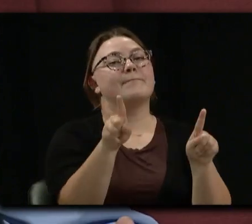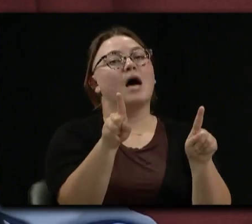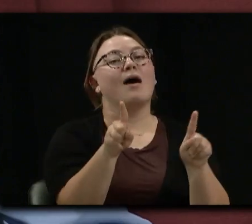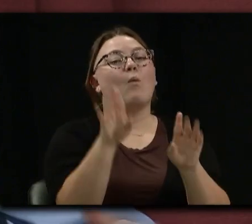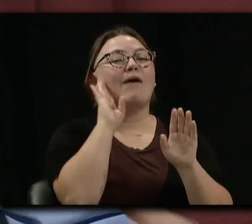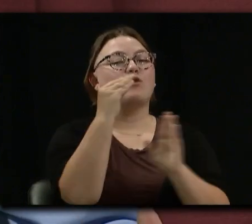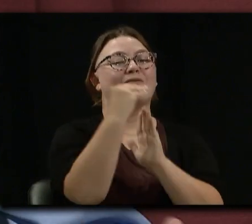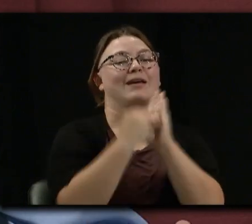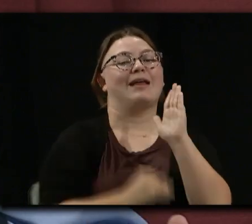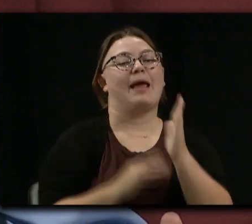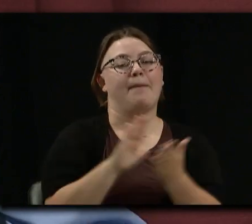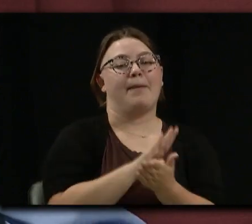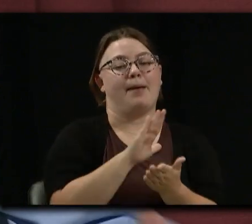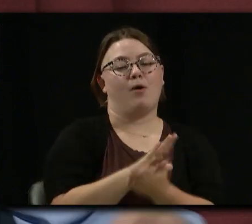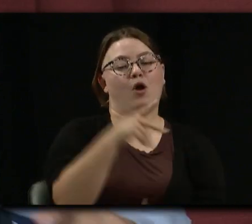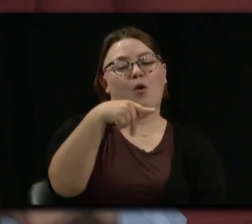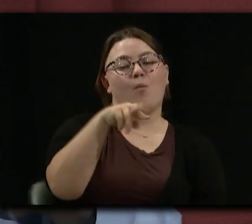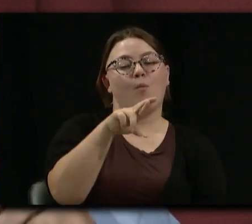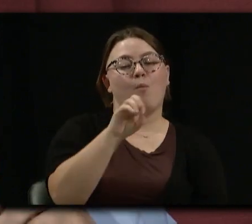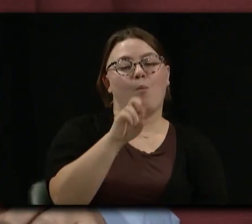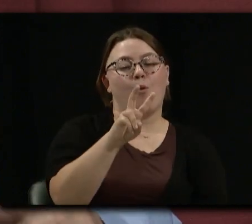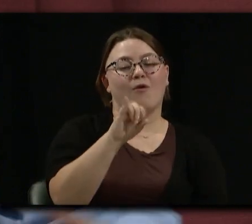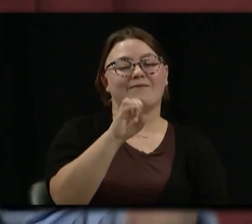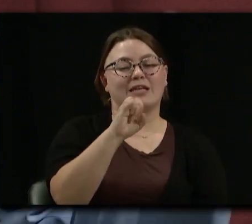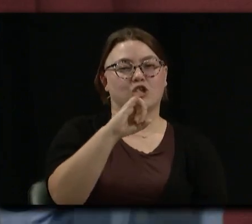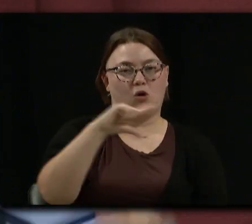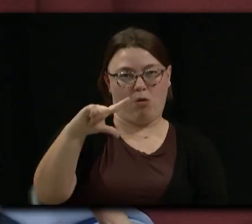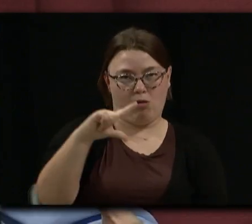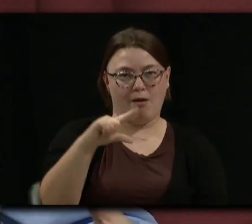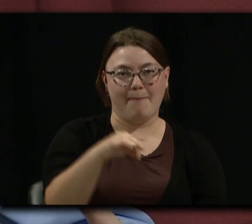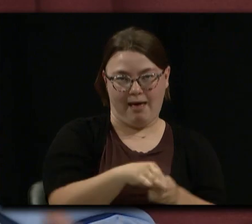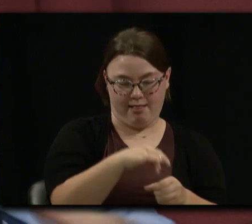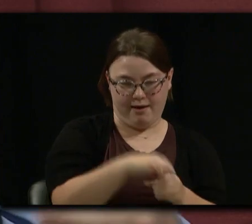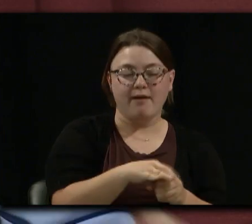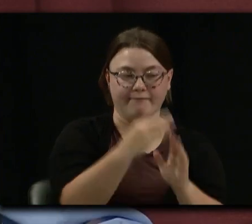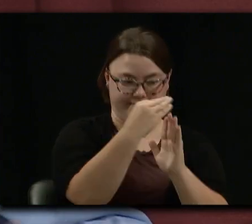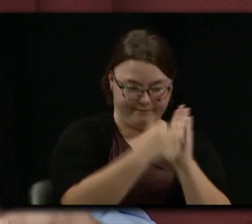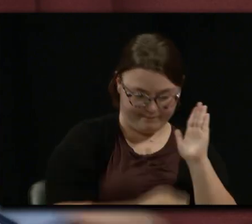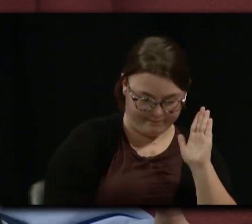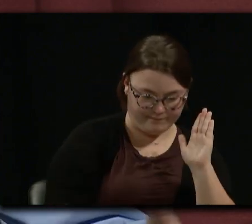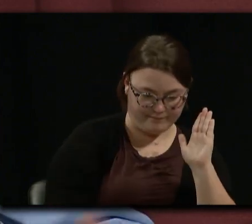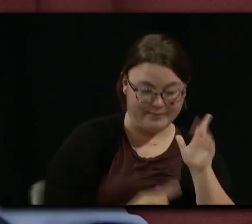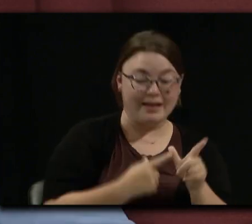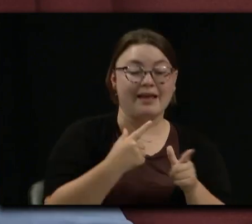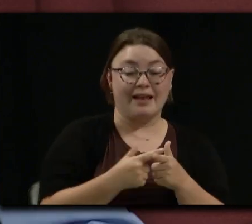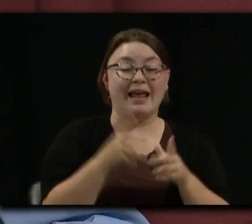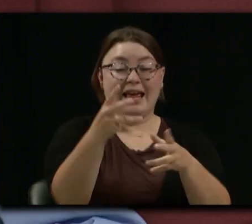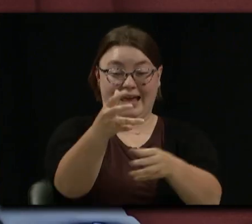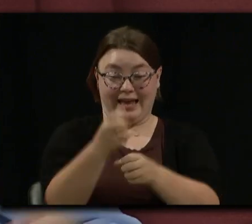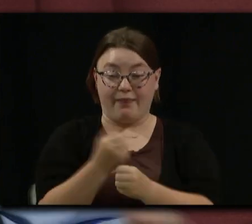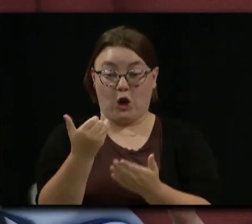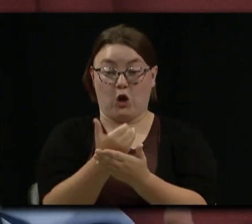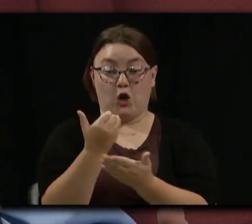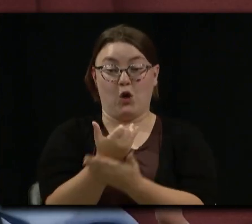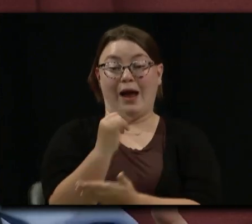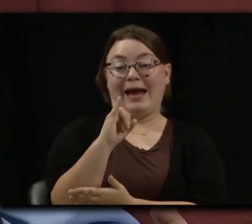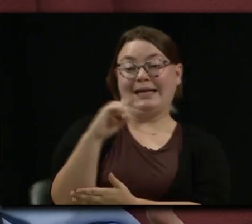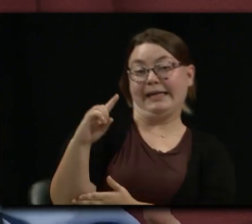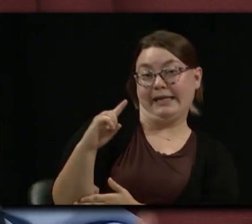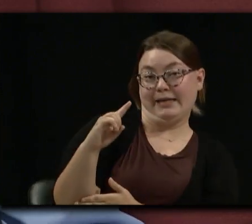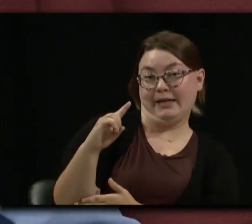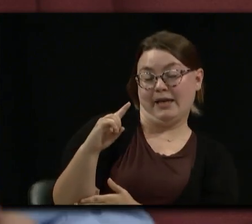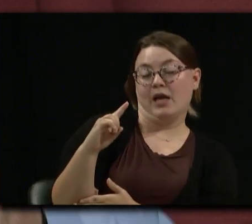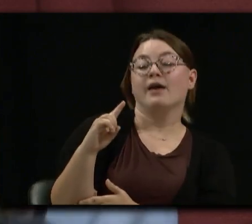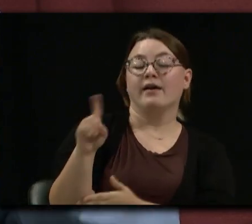ballot. All they have to do is then get their ID and then come down and in this time period, what we call the curing time